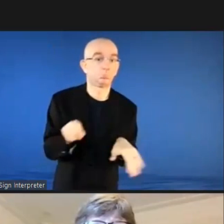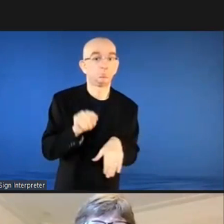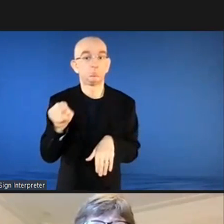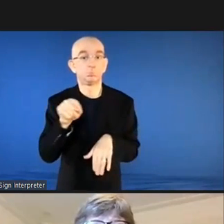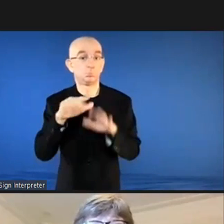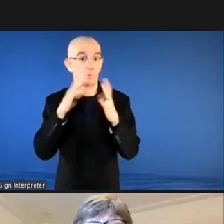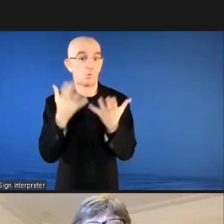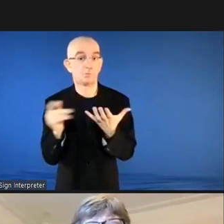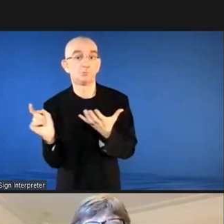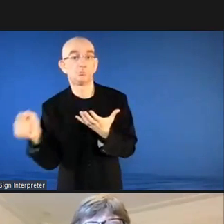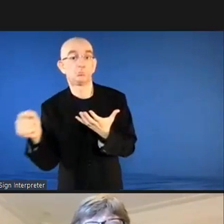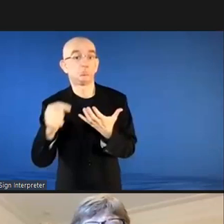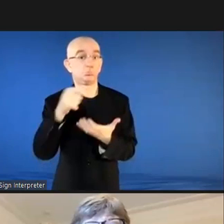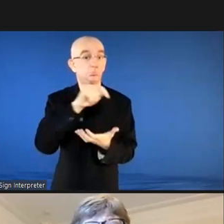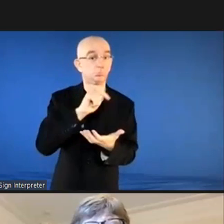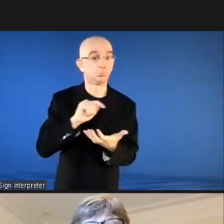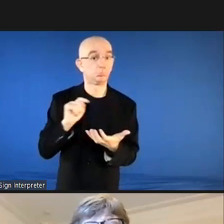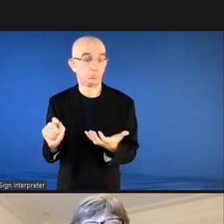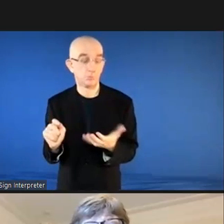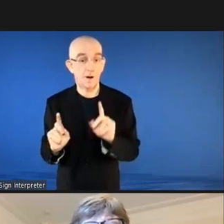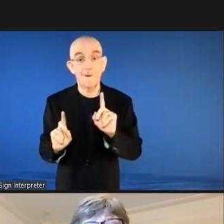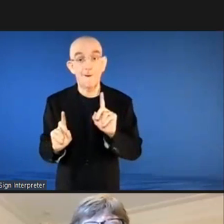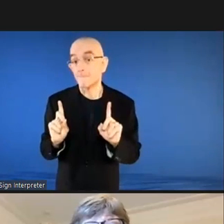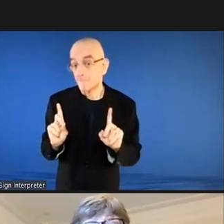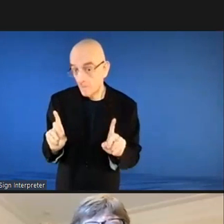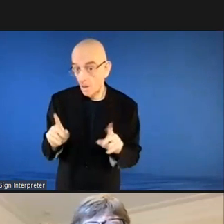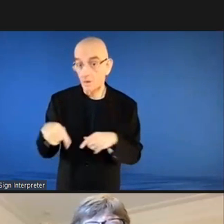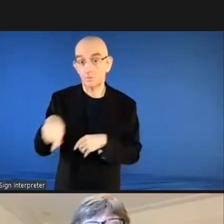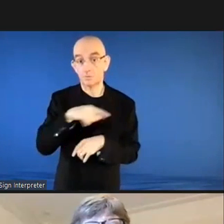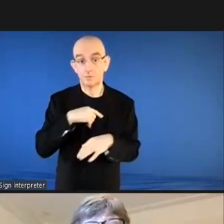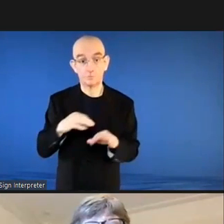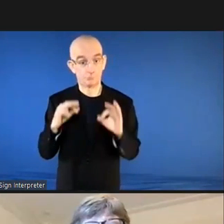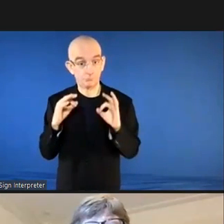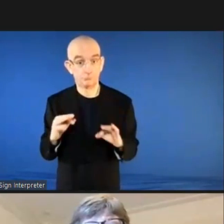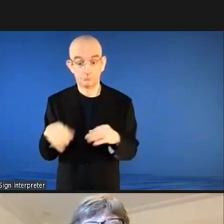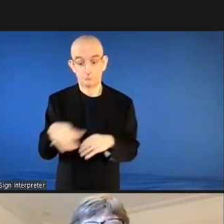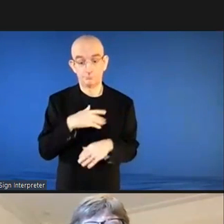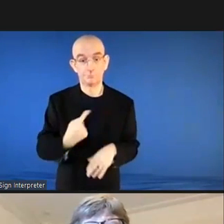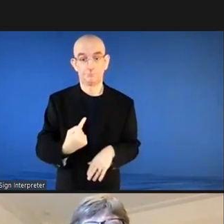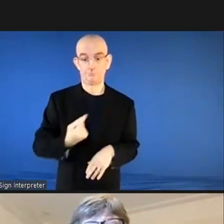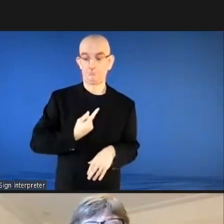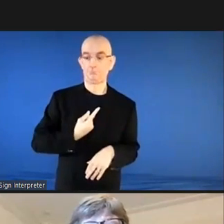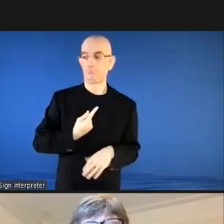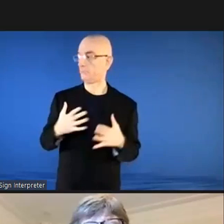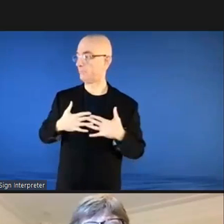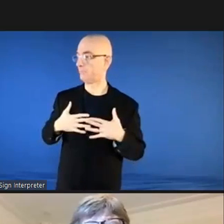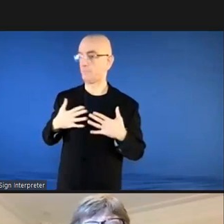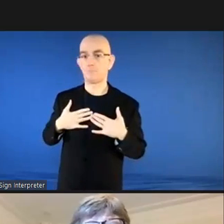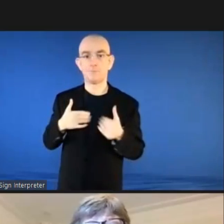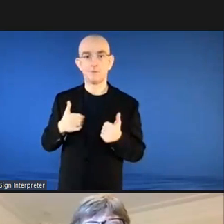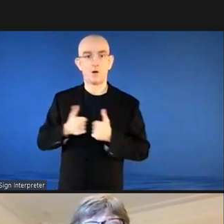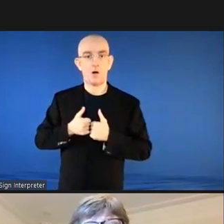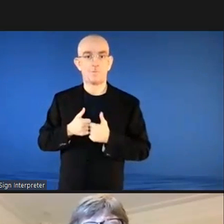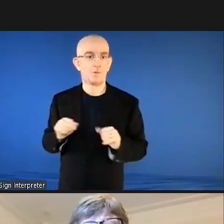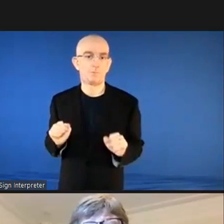be doing that ourselves. But again, it comes back to the whole reason for us having this